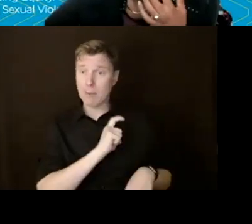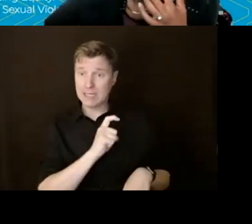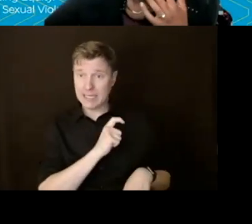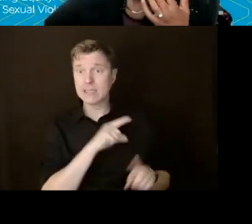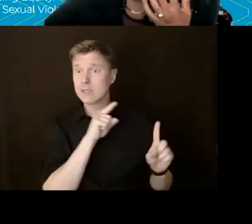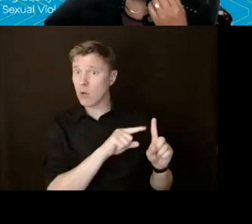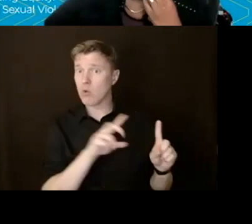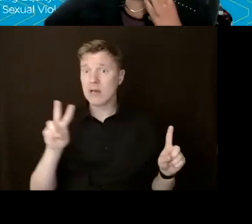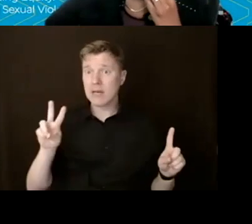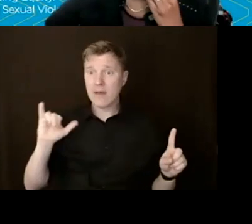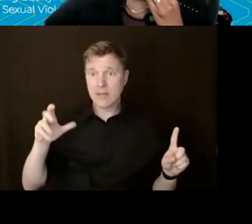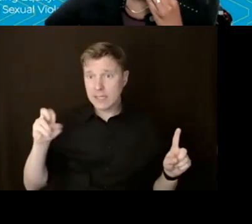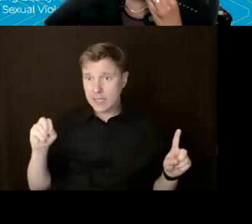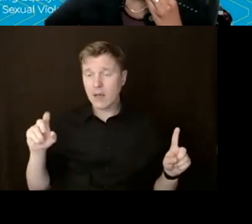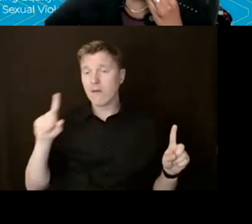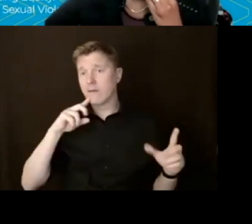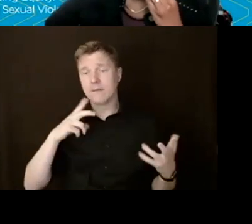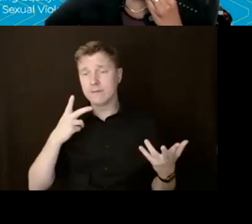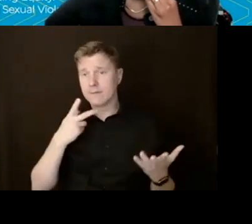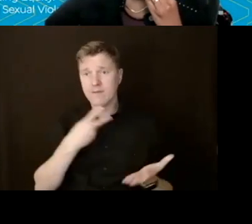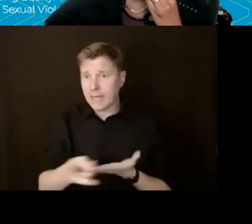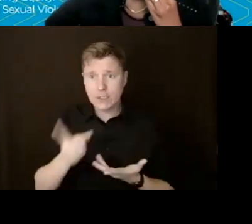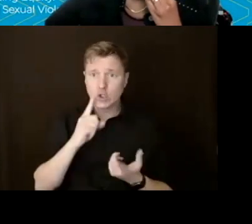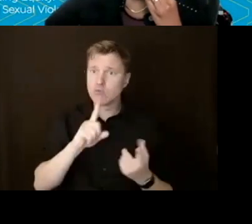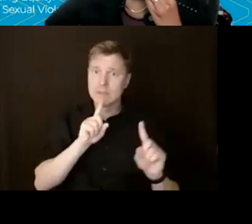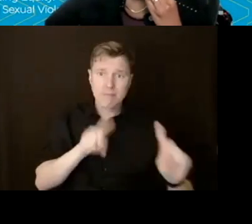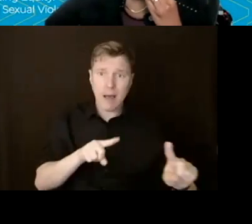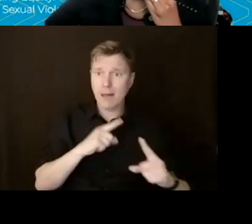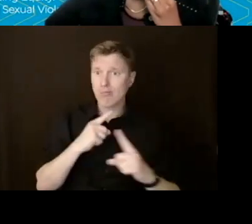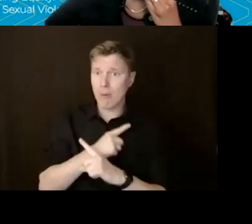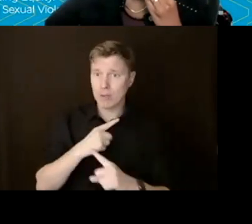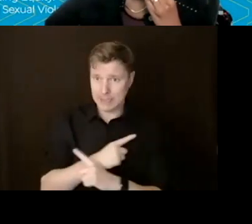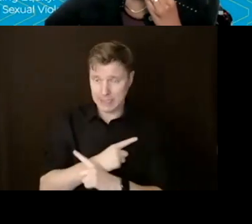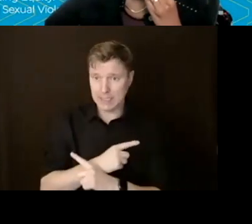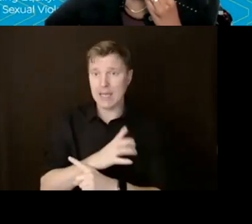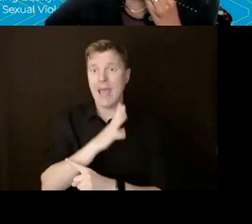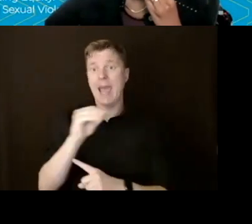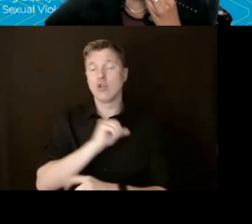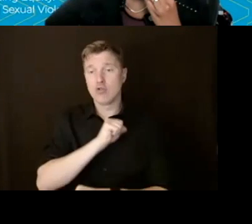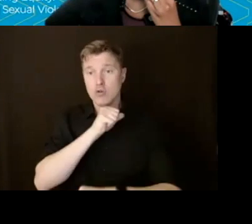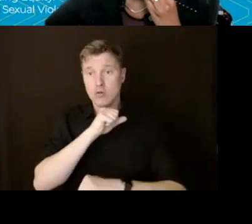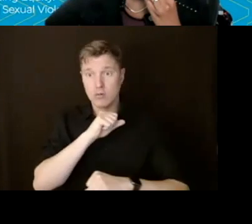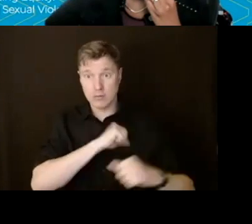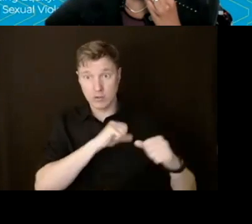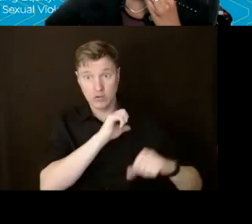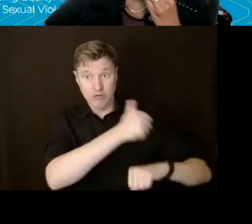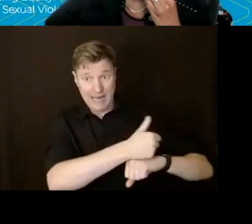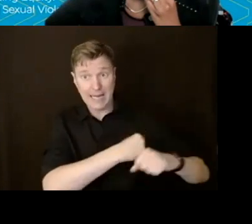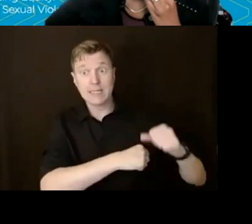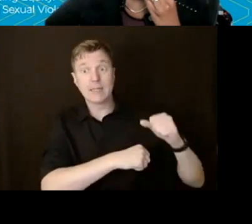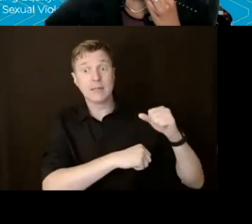their failure to respond properly and to create the supports. And then the community